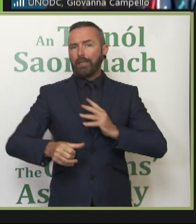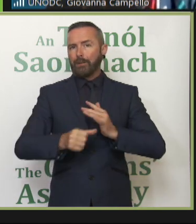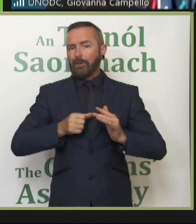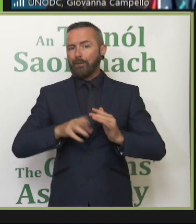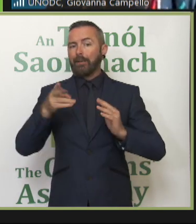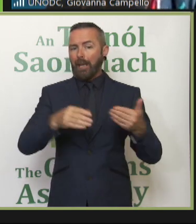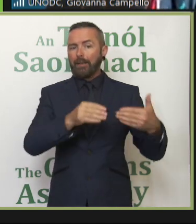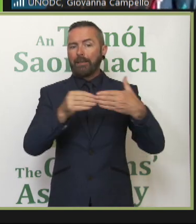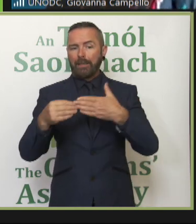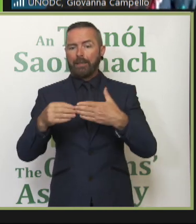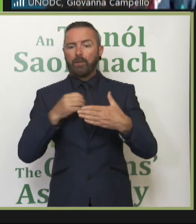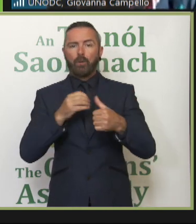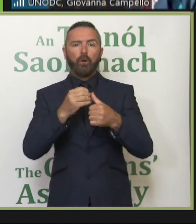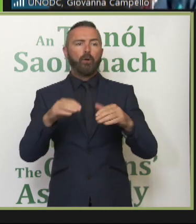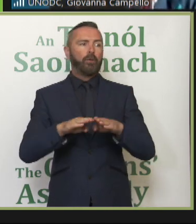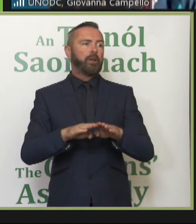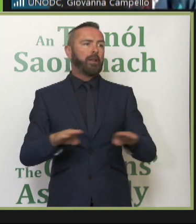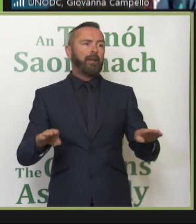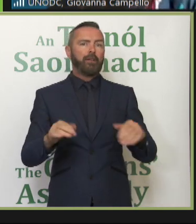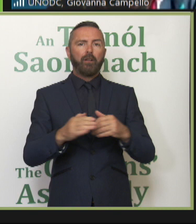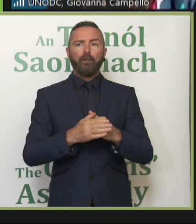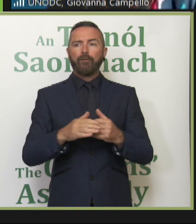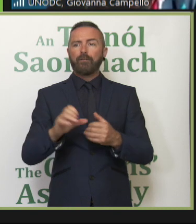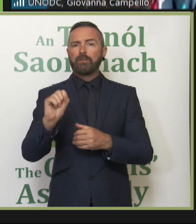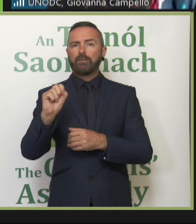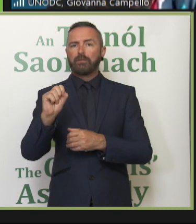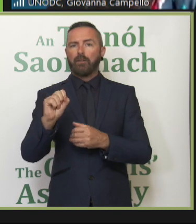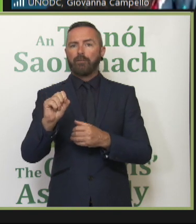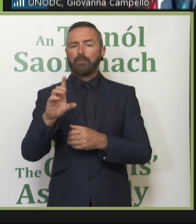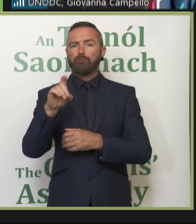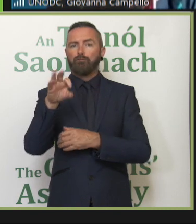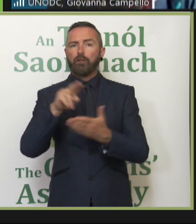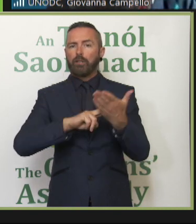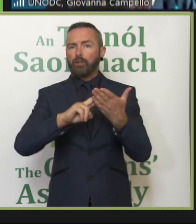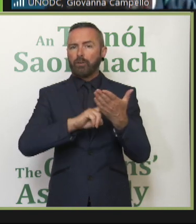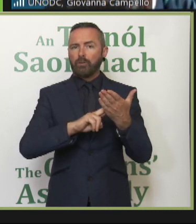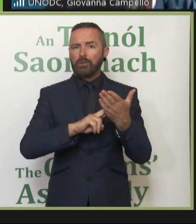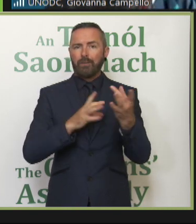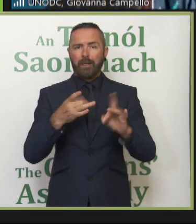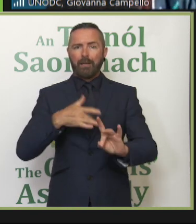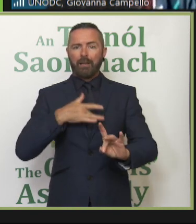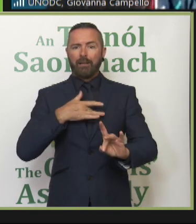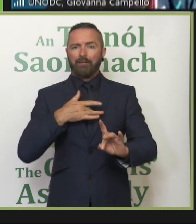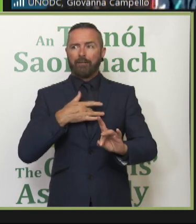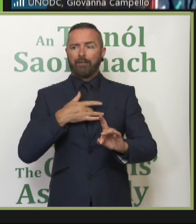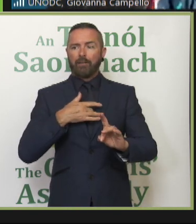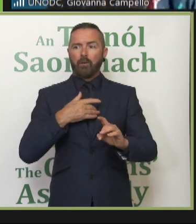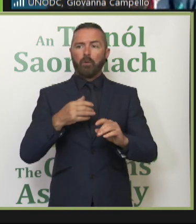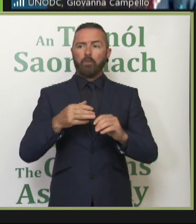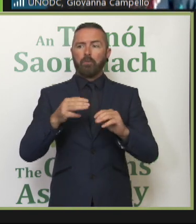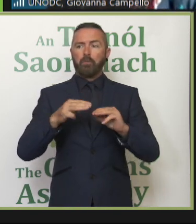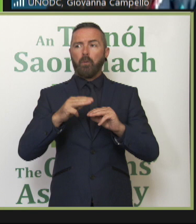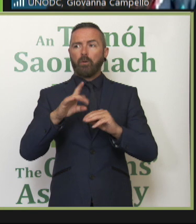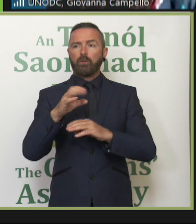to higher levels of substance use disorder later in life, but much more so in the context of